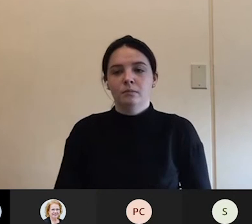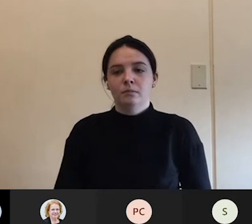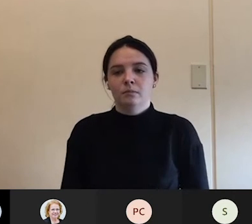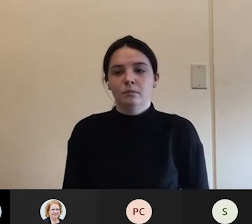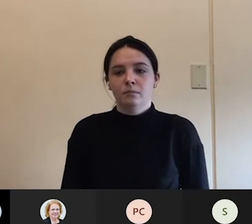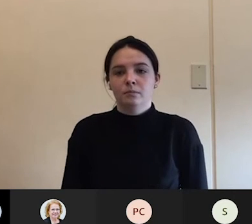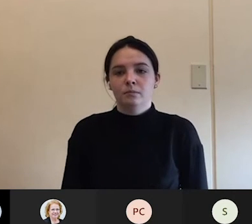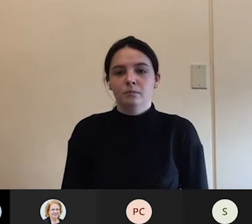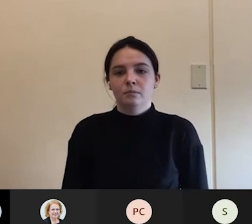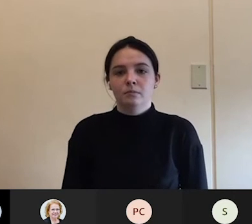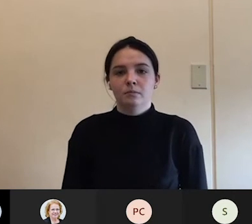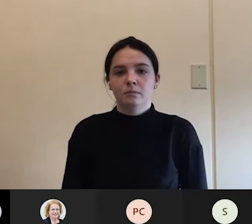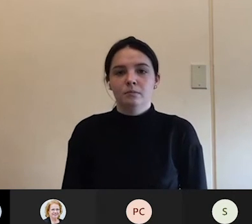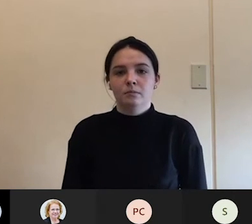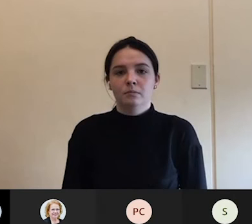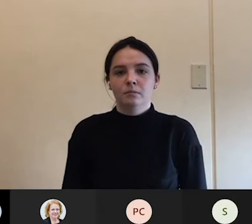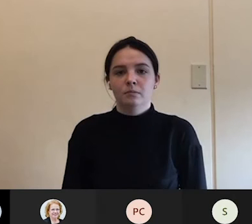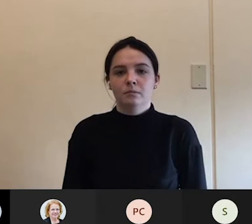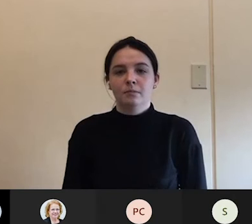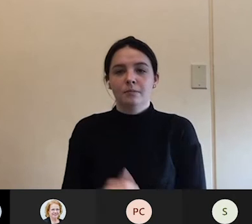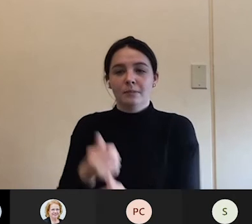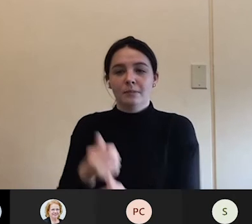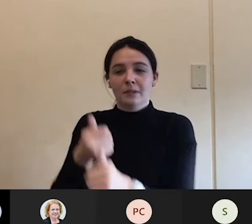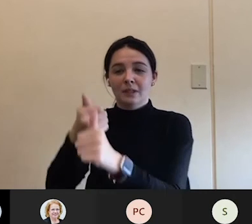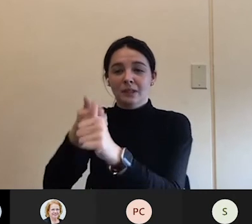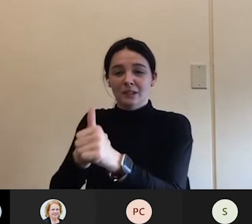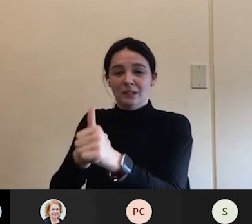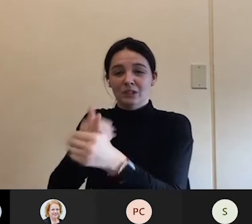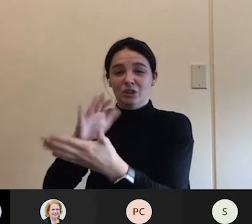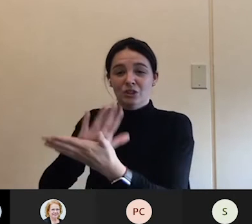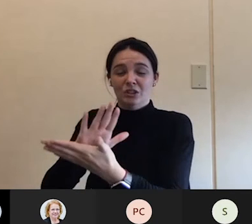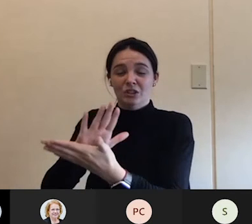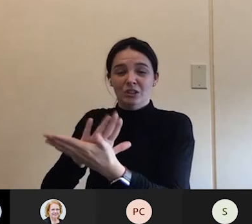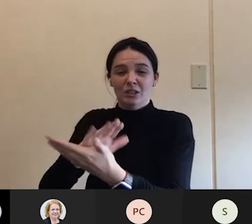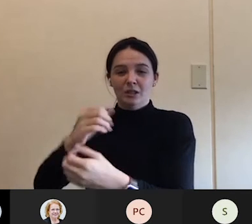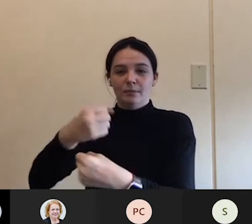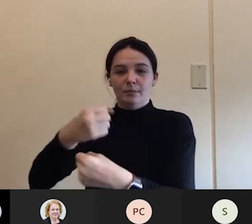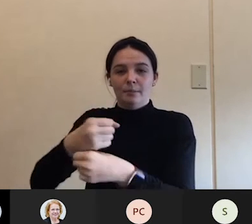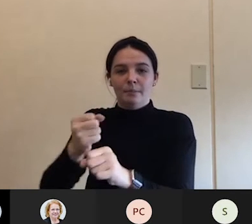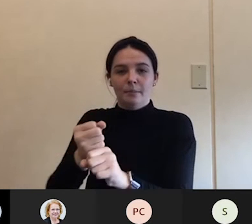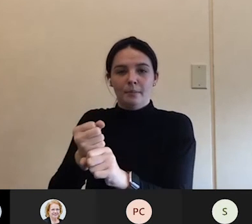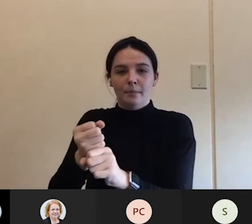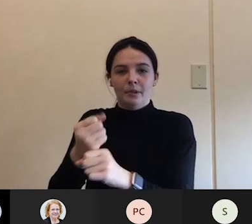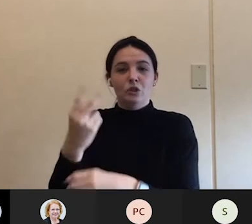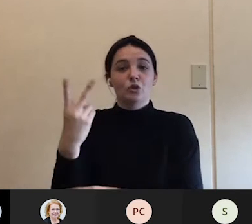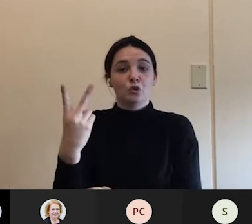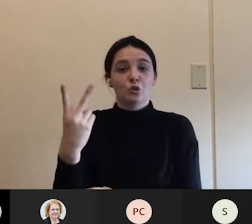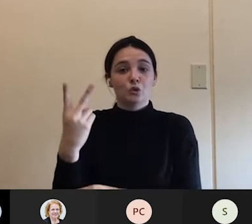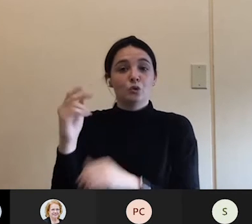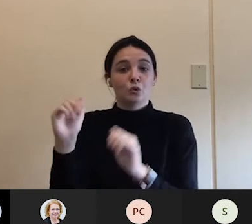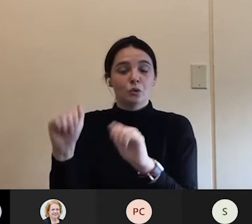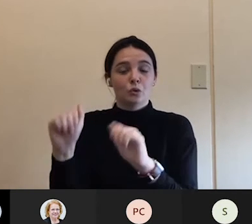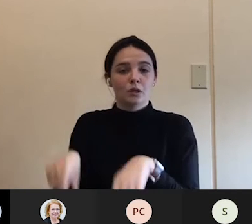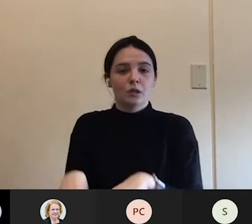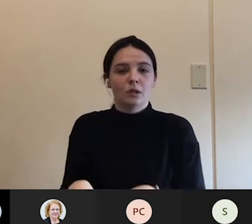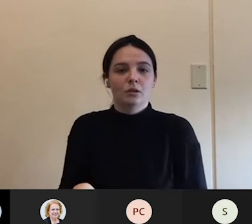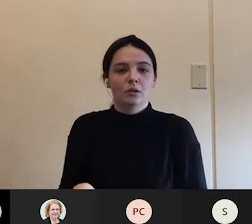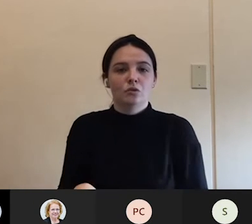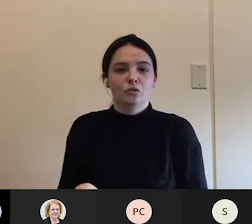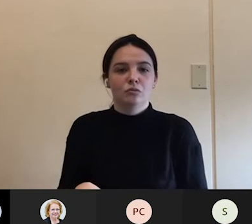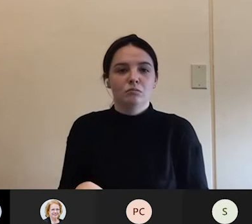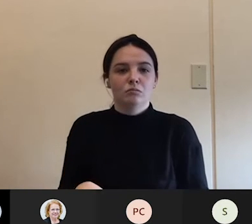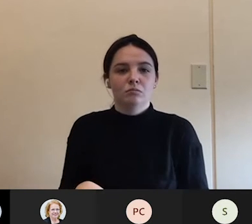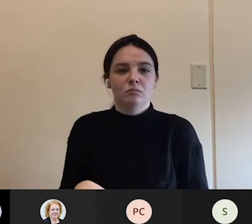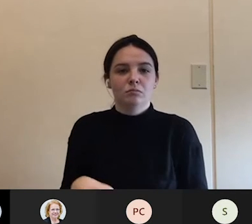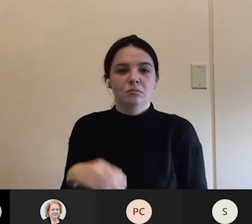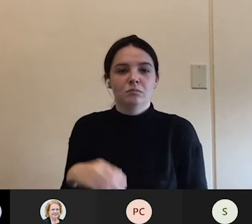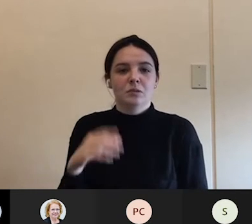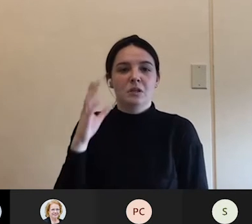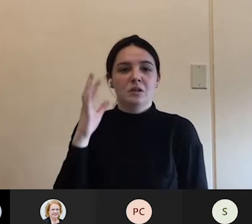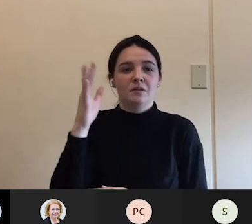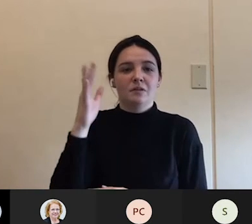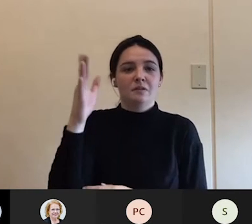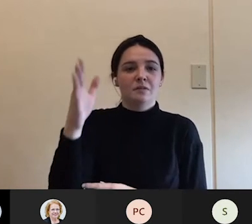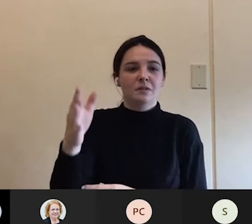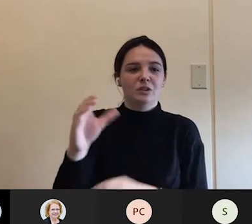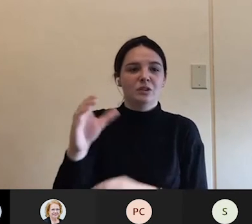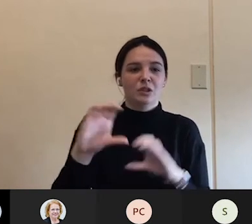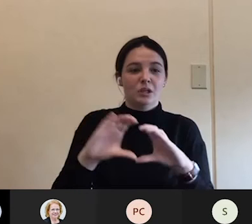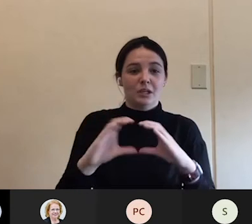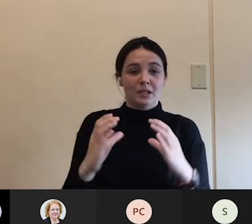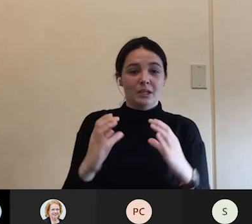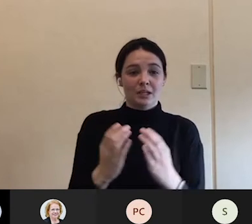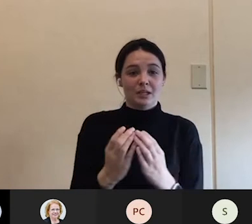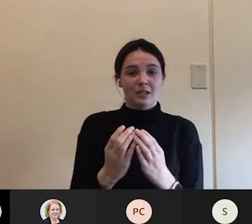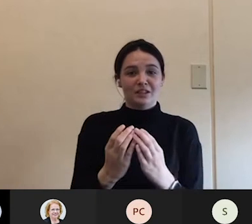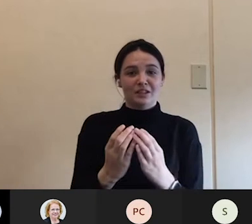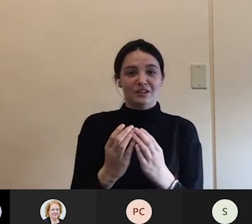tear off because each sheet of paper can make 2 rockets. And you know, eventually in a class full of students, that becomes pretty